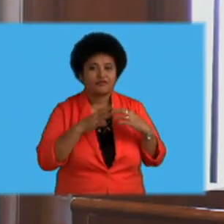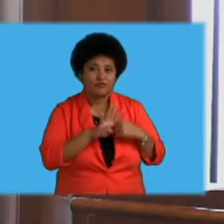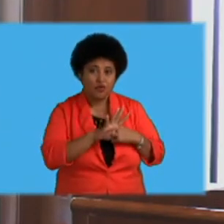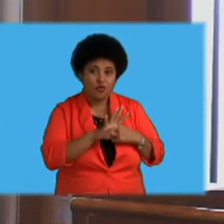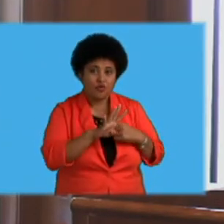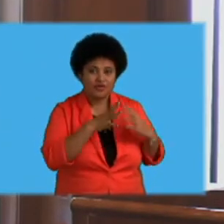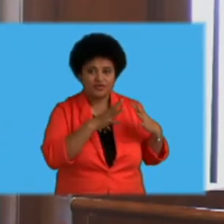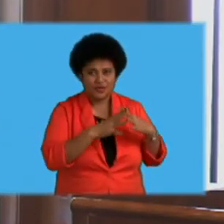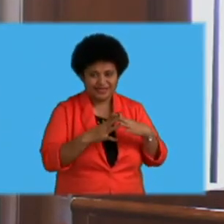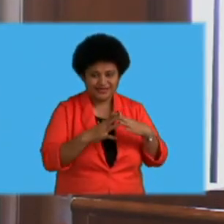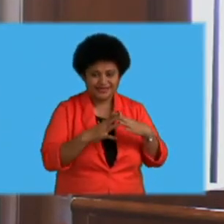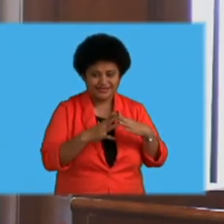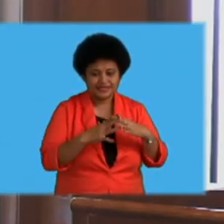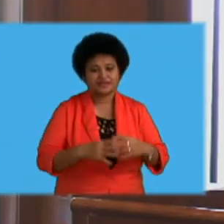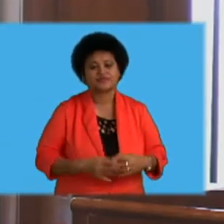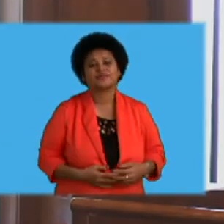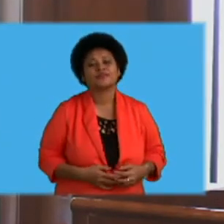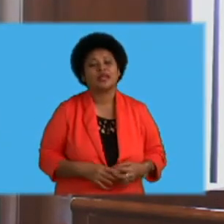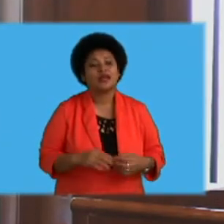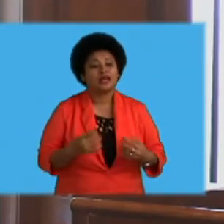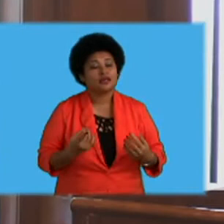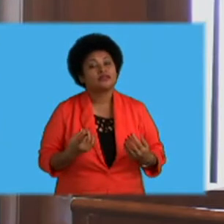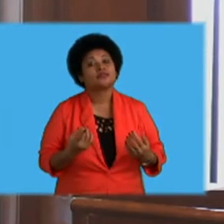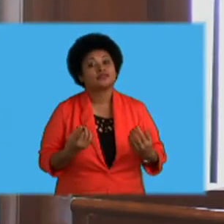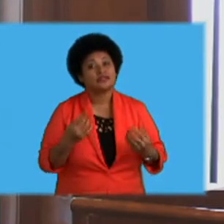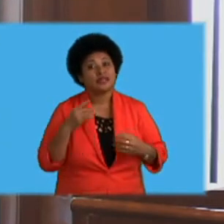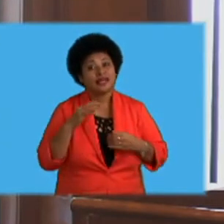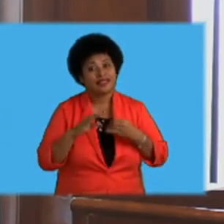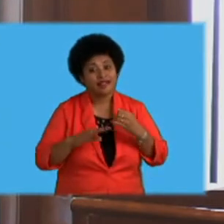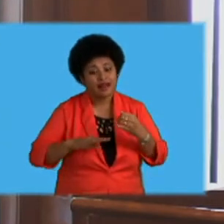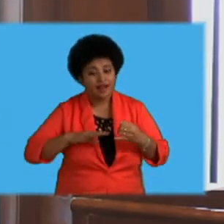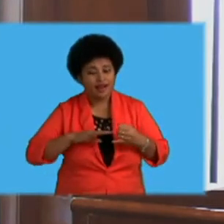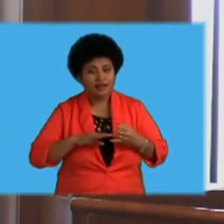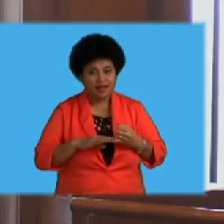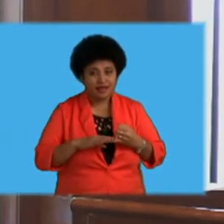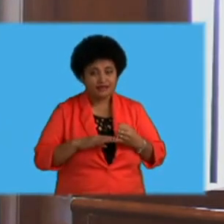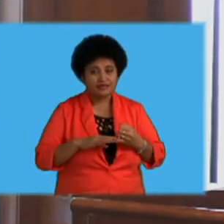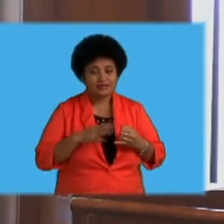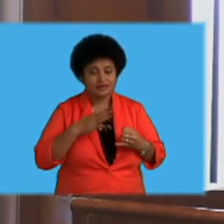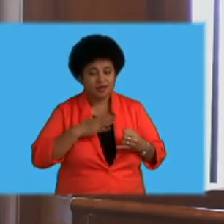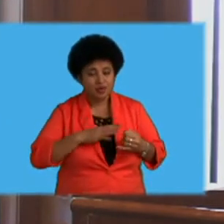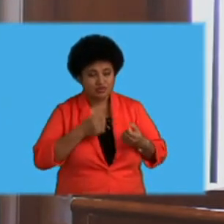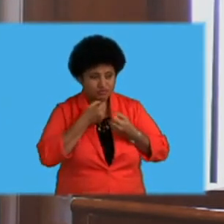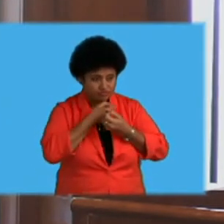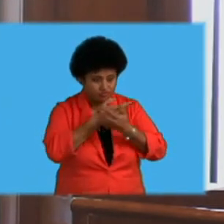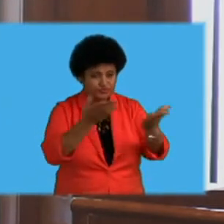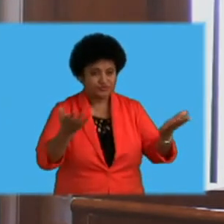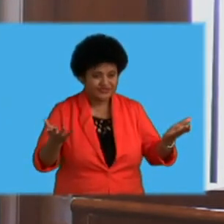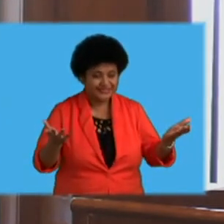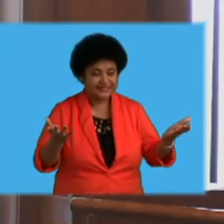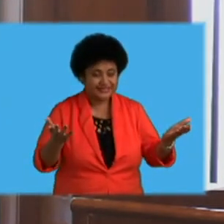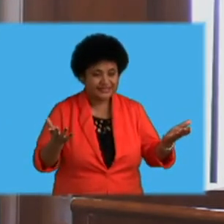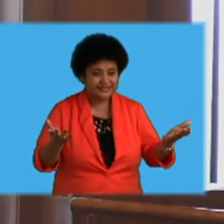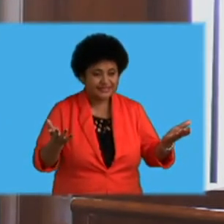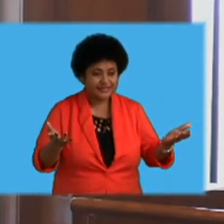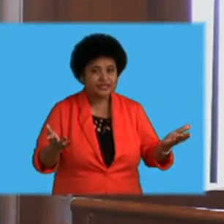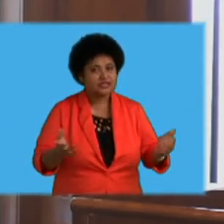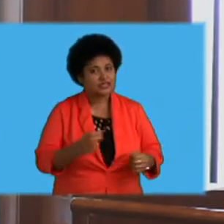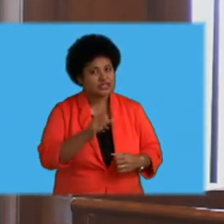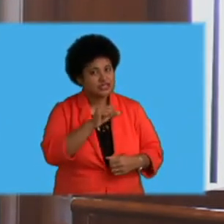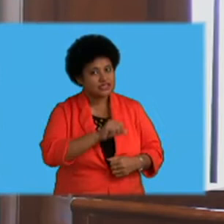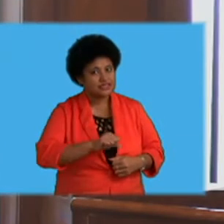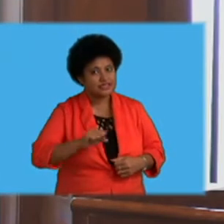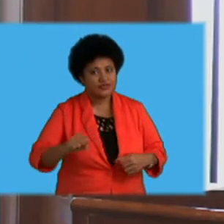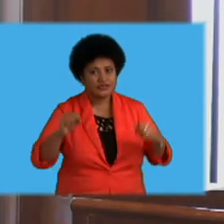Division. Honourable Deputy Speaker, last but not least, I'd like to highlight to this august House a very serious